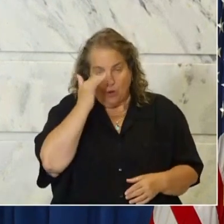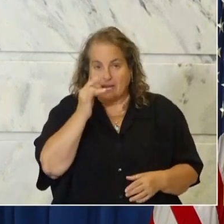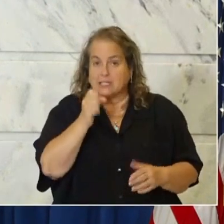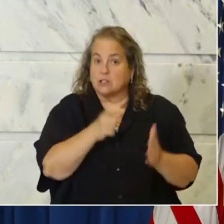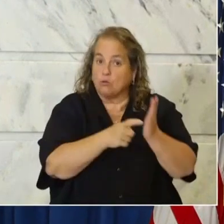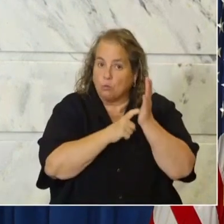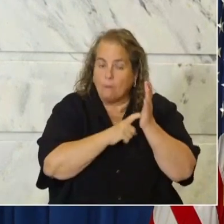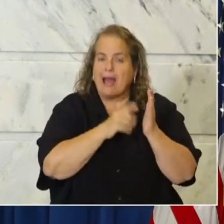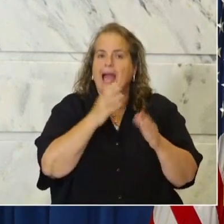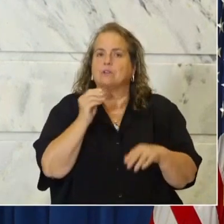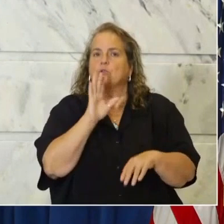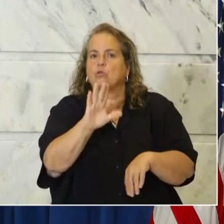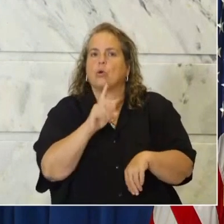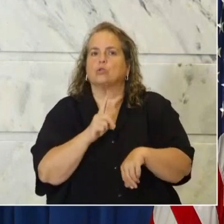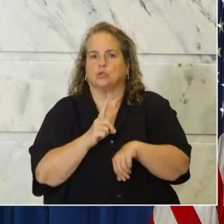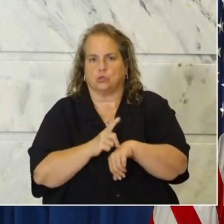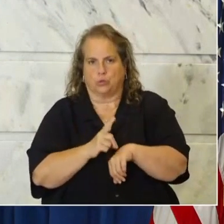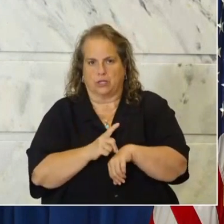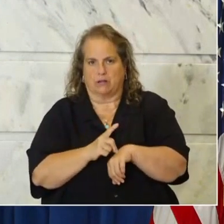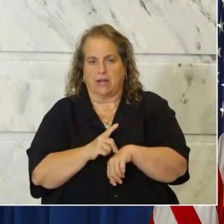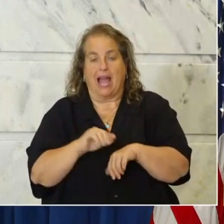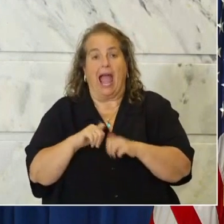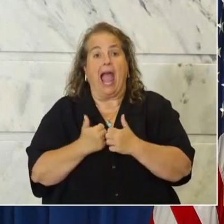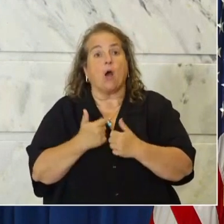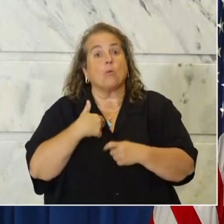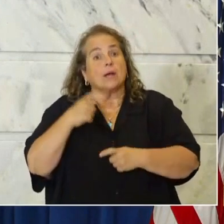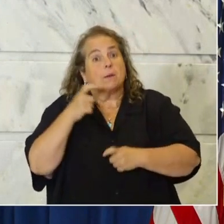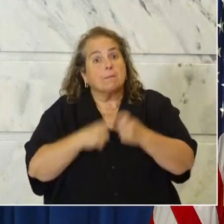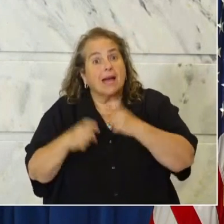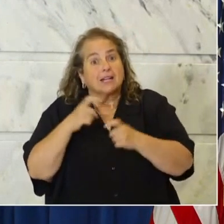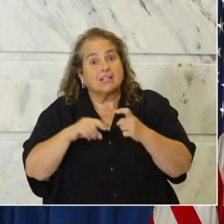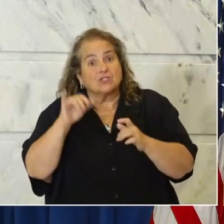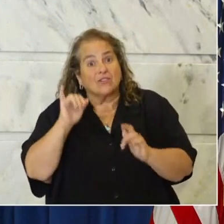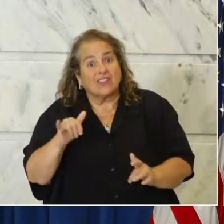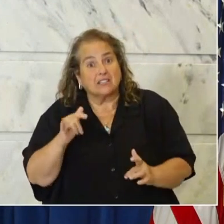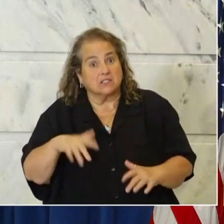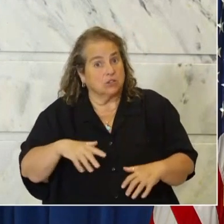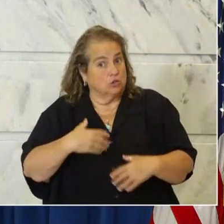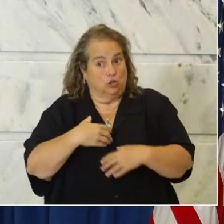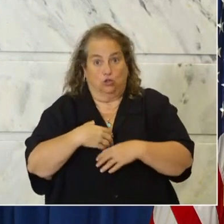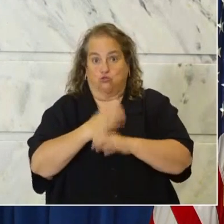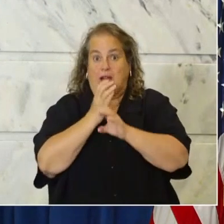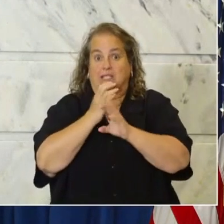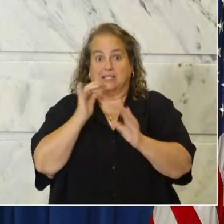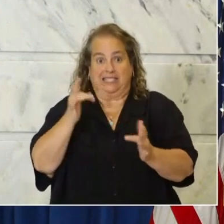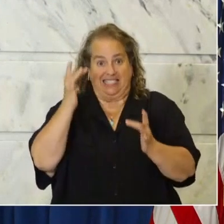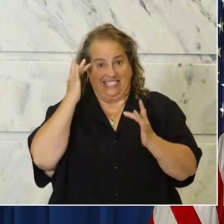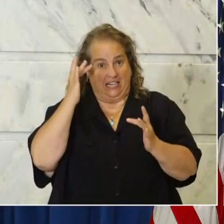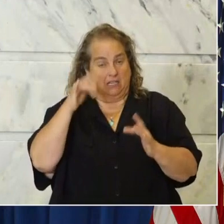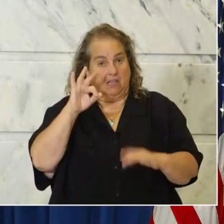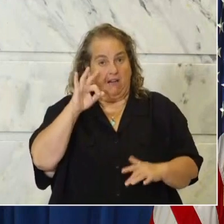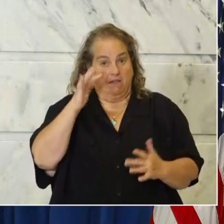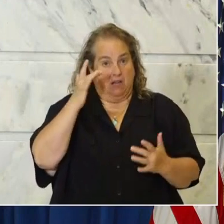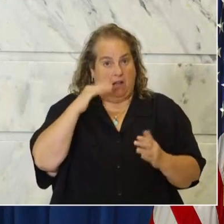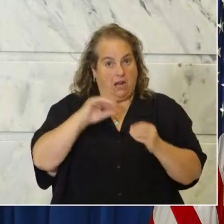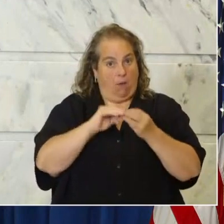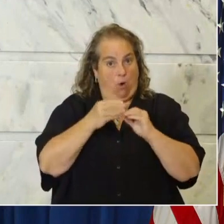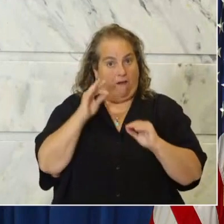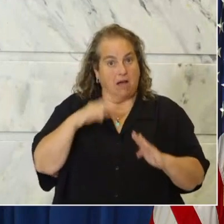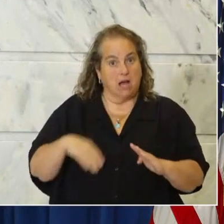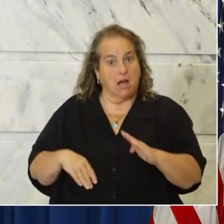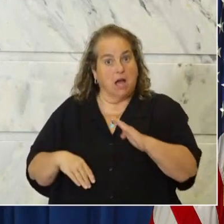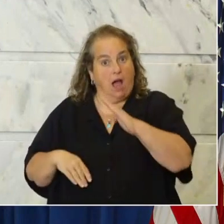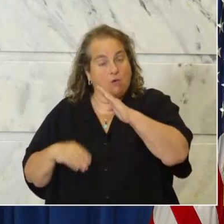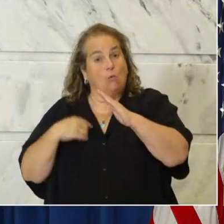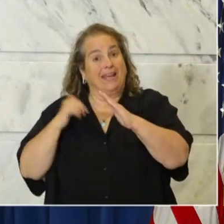Again, how we manage this crisis, whether we can bring down cases, is going